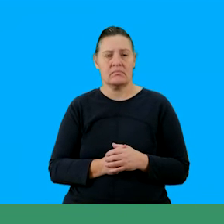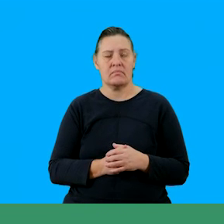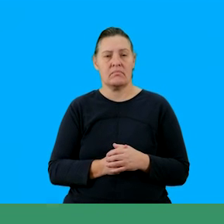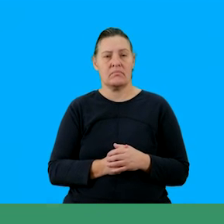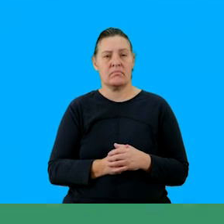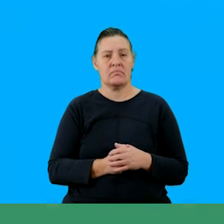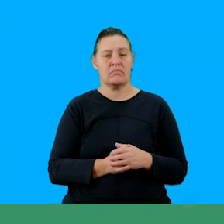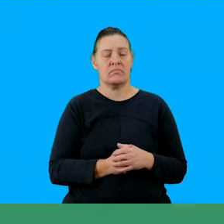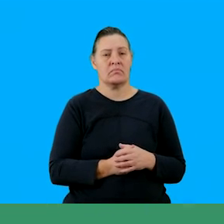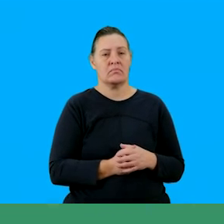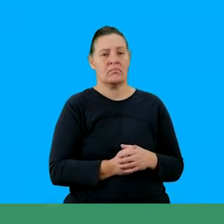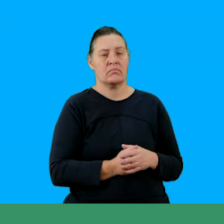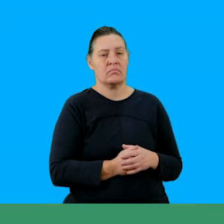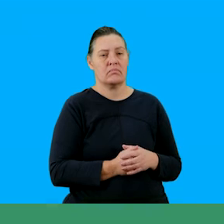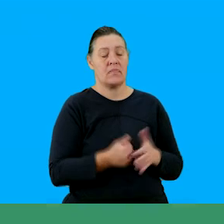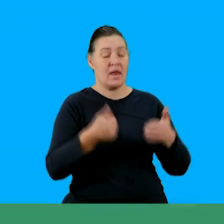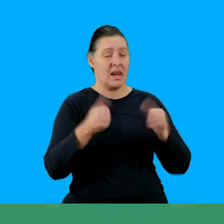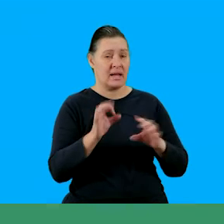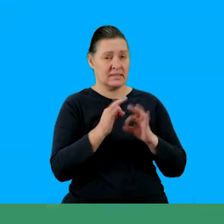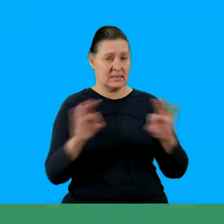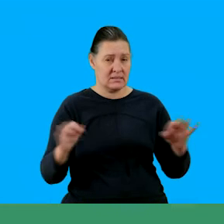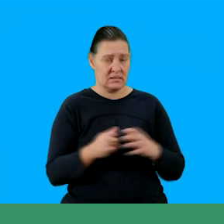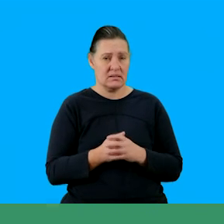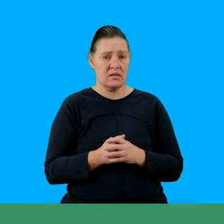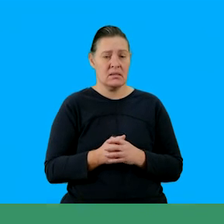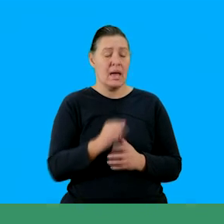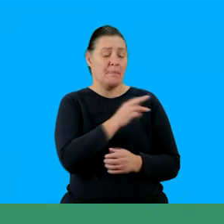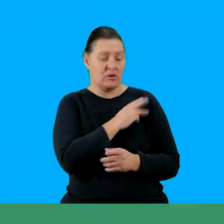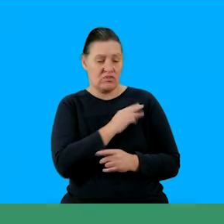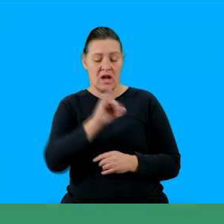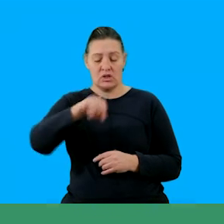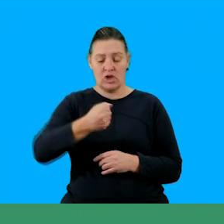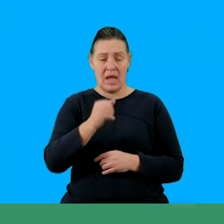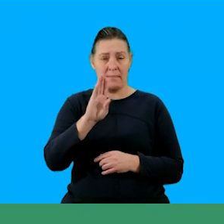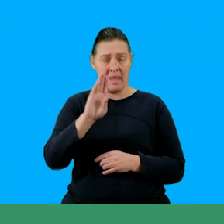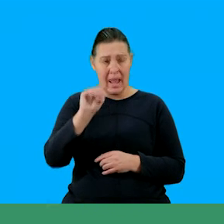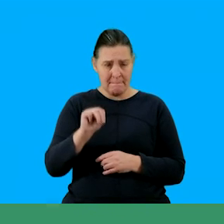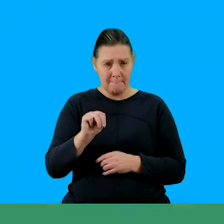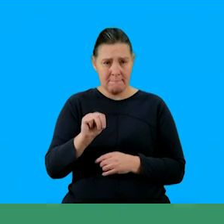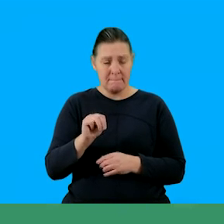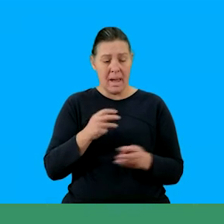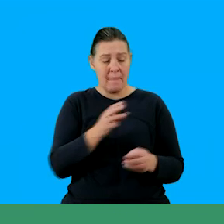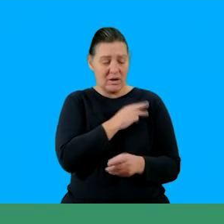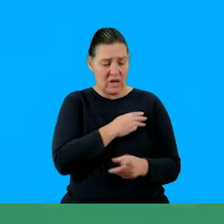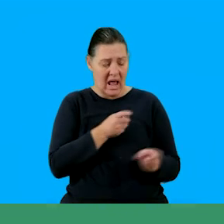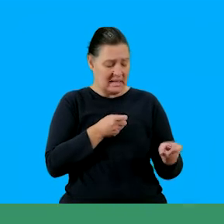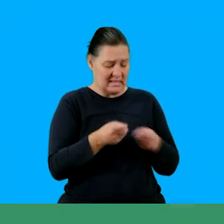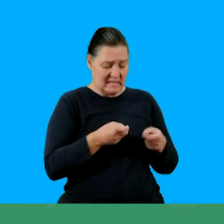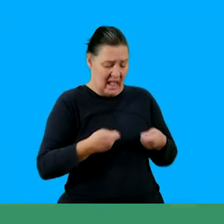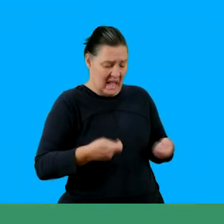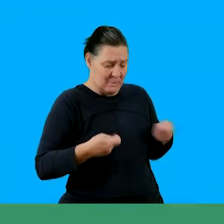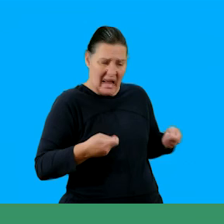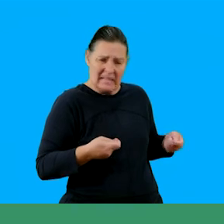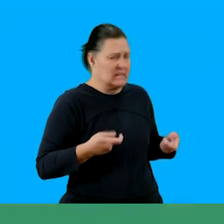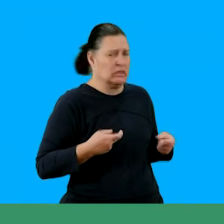did. And then let us move on to the next sentence. The management of JBM struggled to keep their